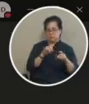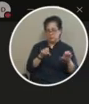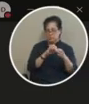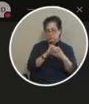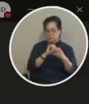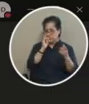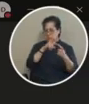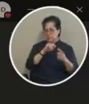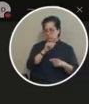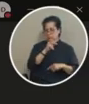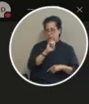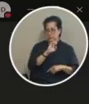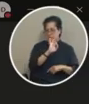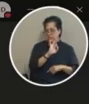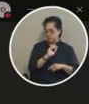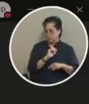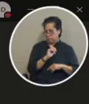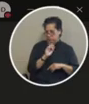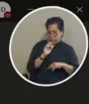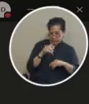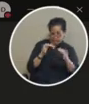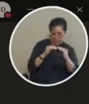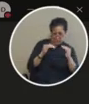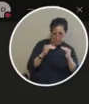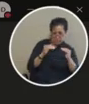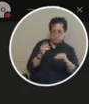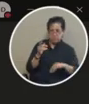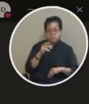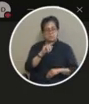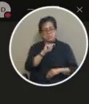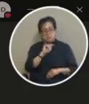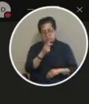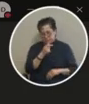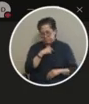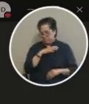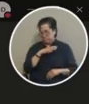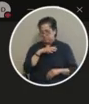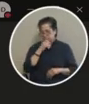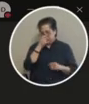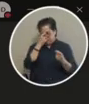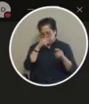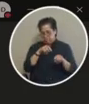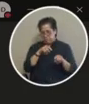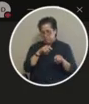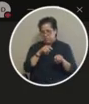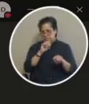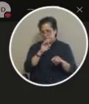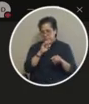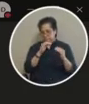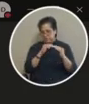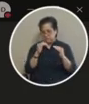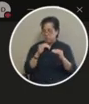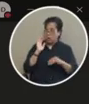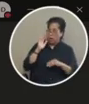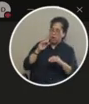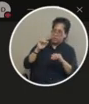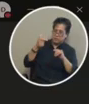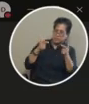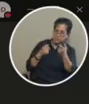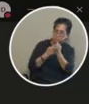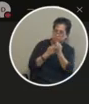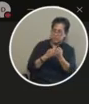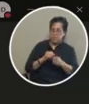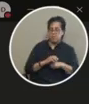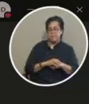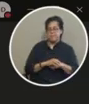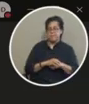that's fair, Mr. Gonzalez? Yes, I do. Yep. Thank you. And then I'll second that. Thank